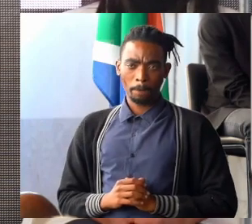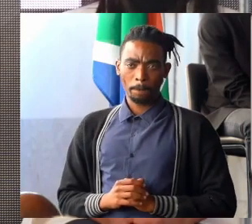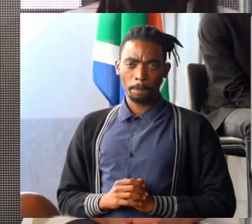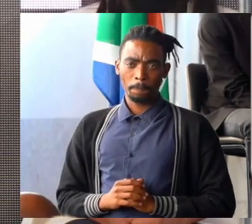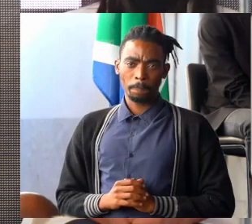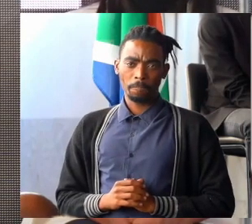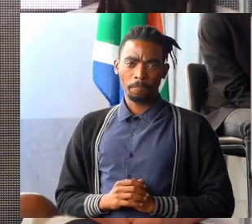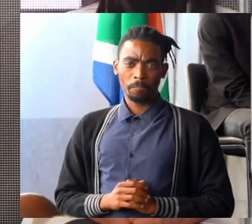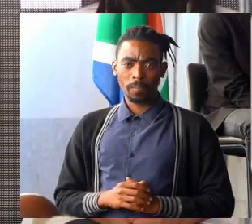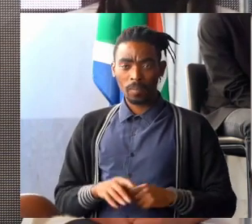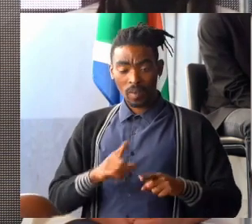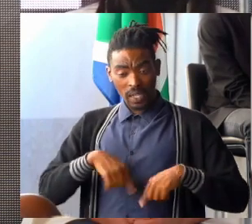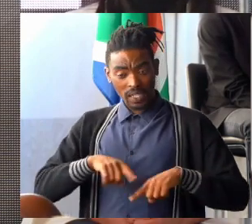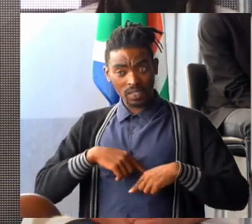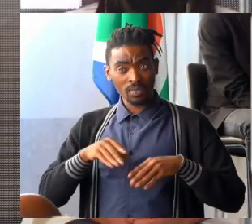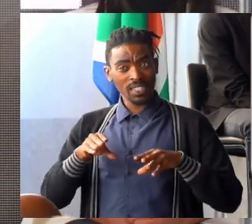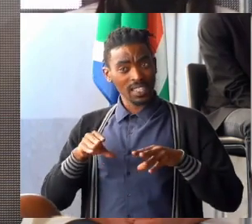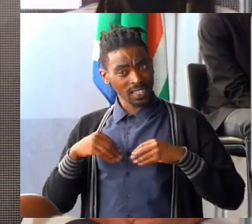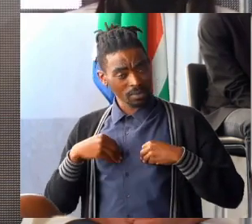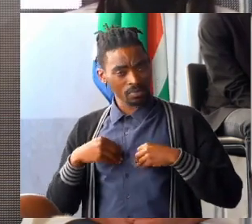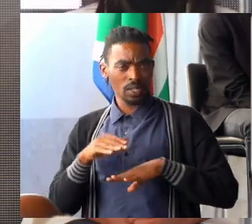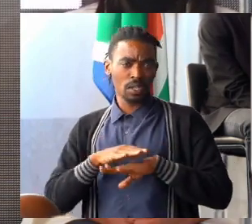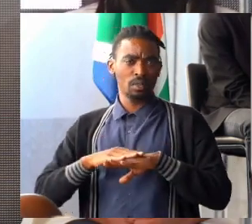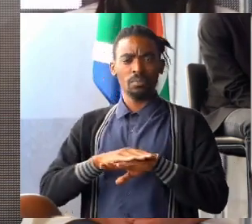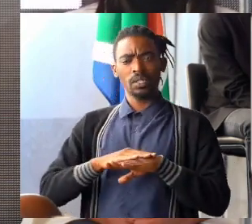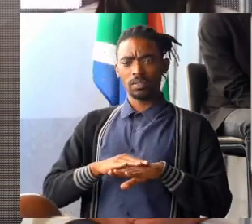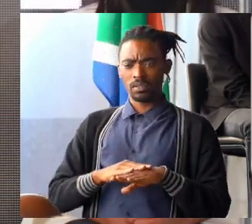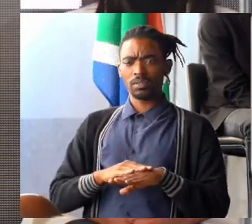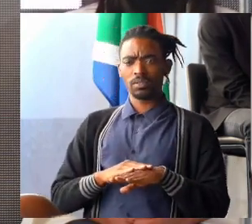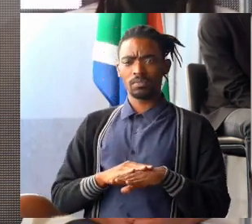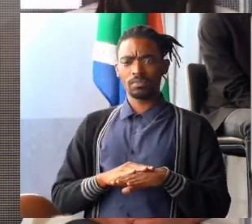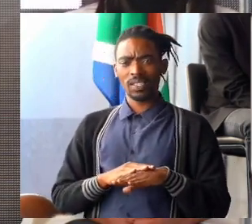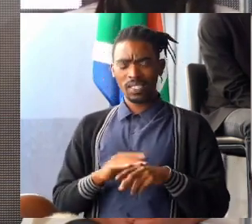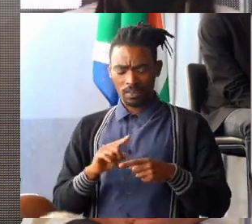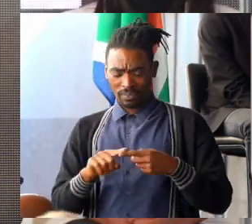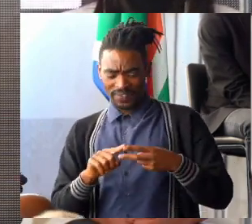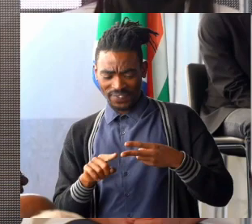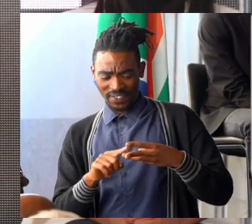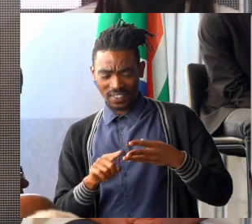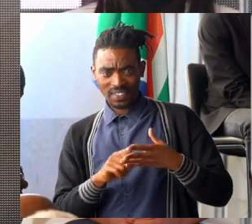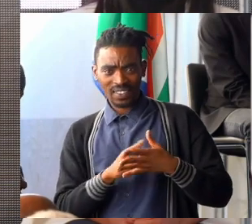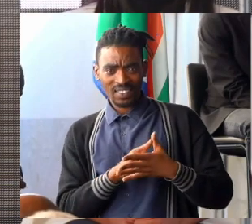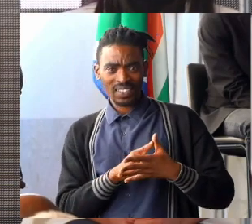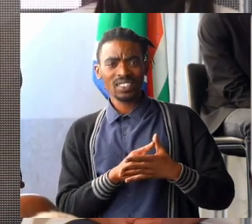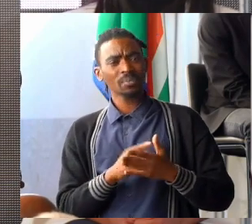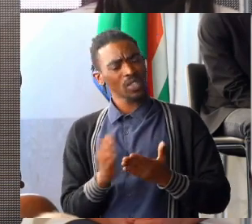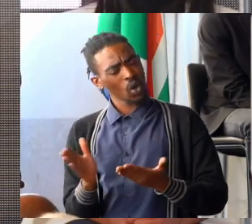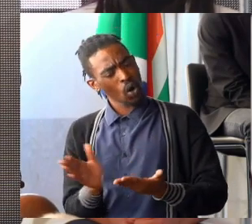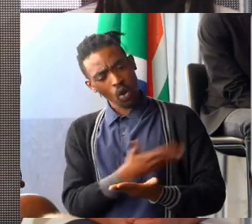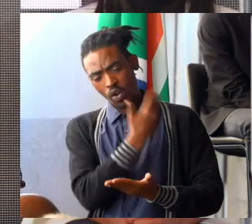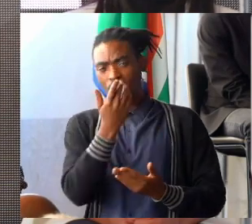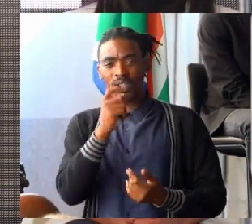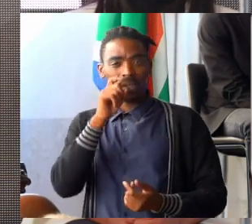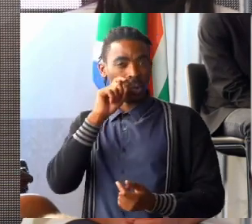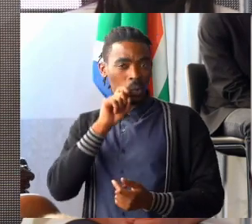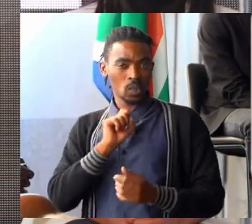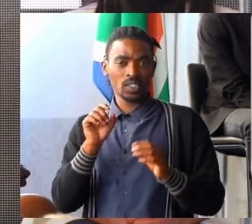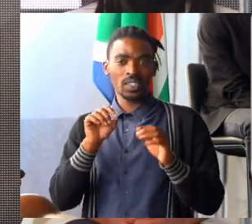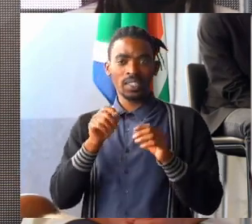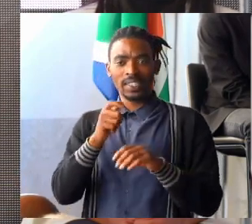We must accept that we have to do the basics, and to get those basics done, we must get the old furniture out of the room.